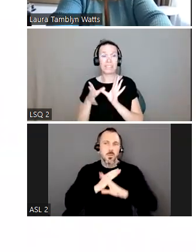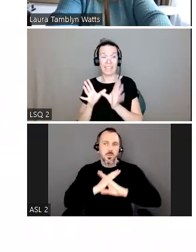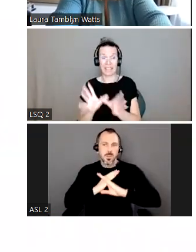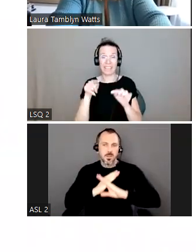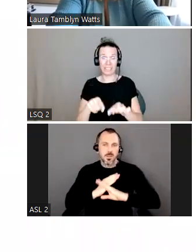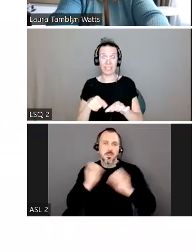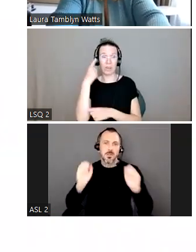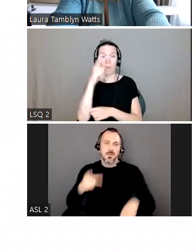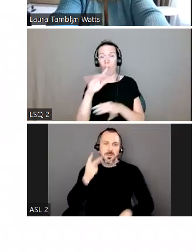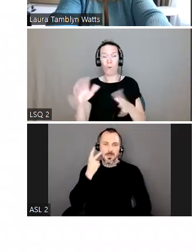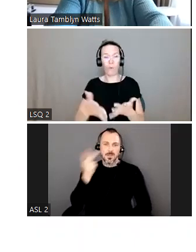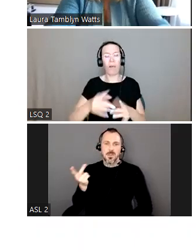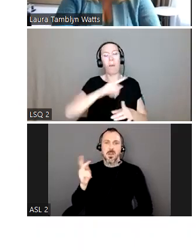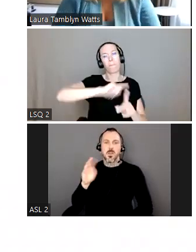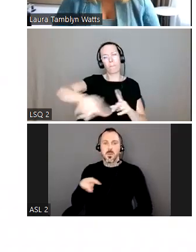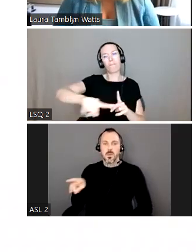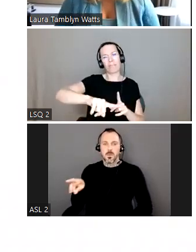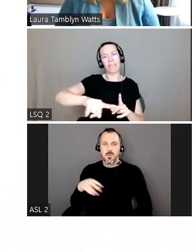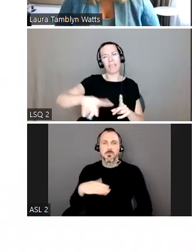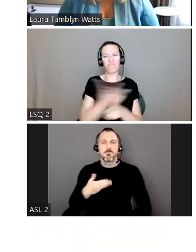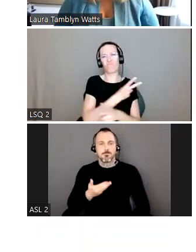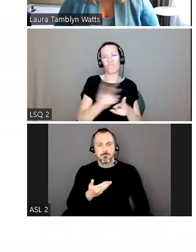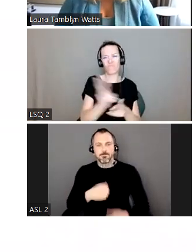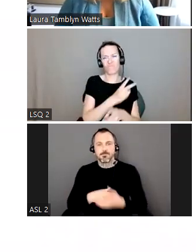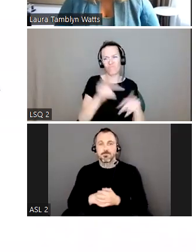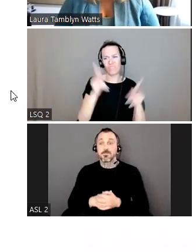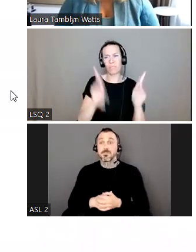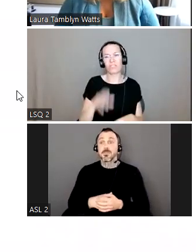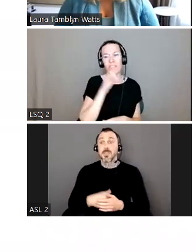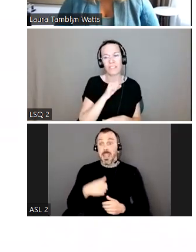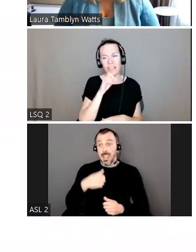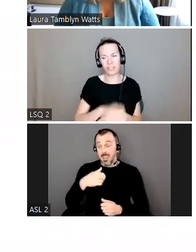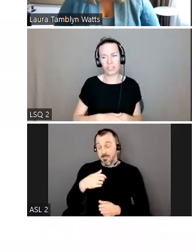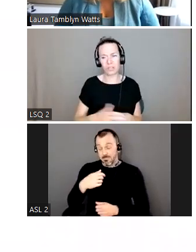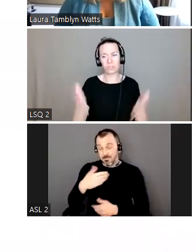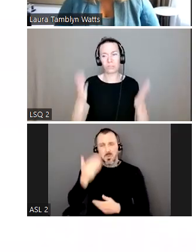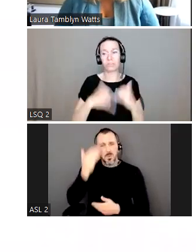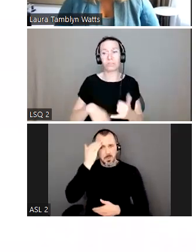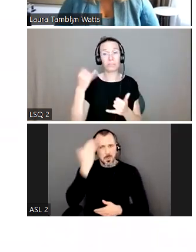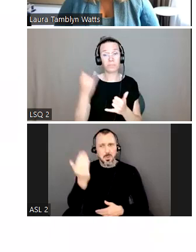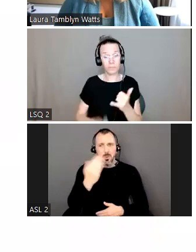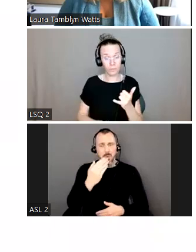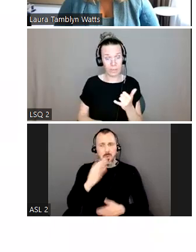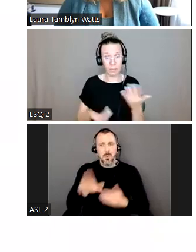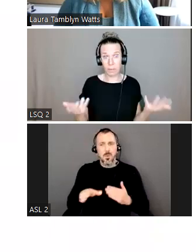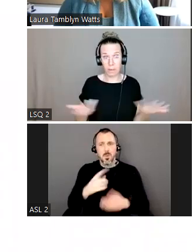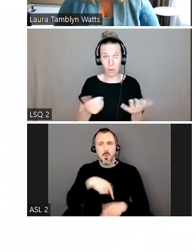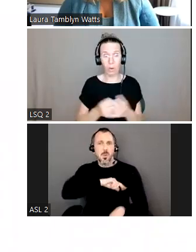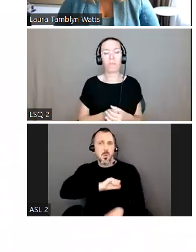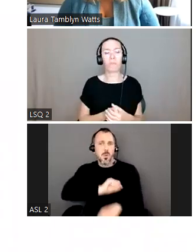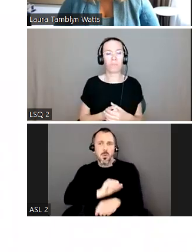futureus.cnpa.ca. And then finally, also a reminder, we're all charities and not-for-profits. And as you know, we're working in a field that is